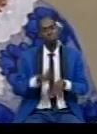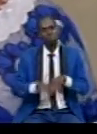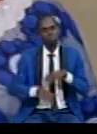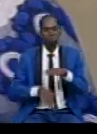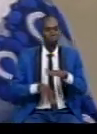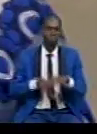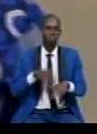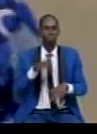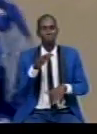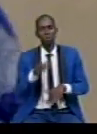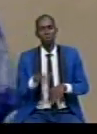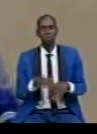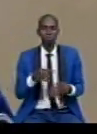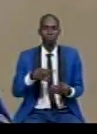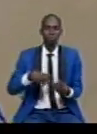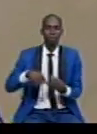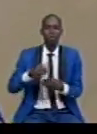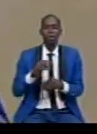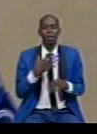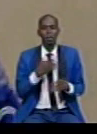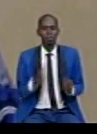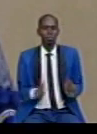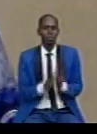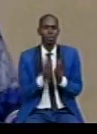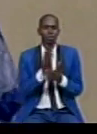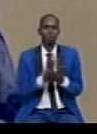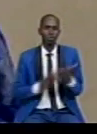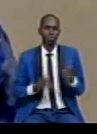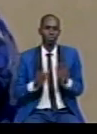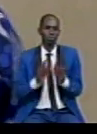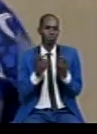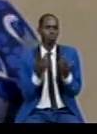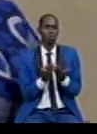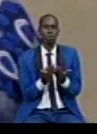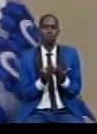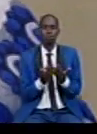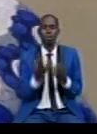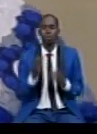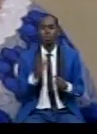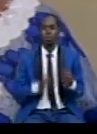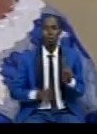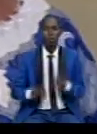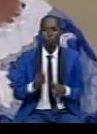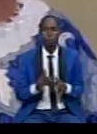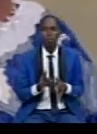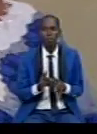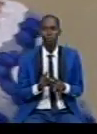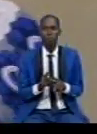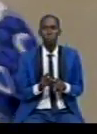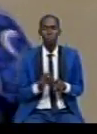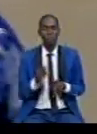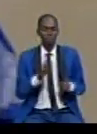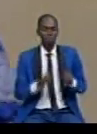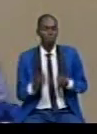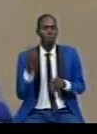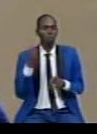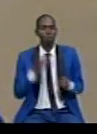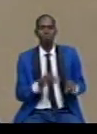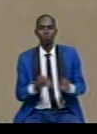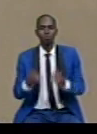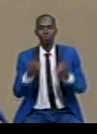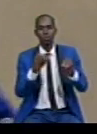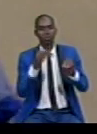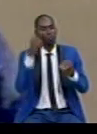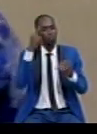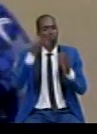and I met some group of people. They were going about doing publicity.